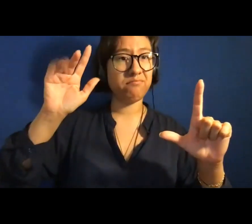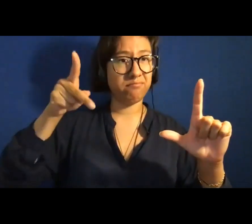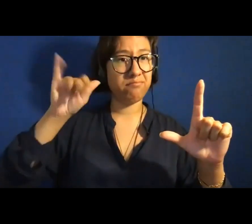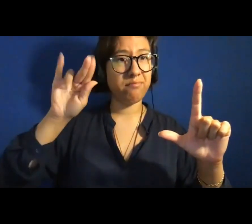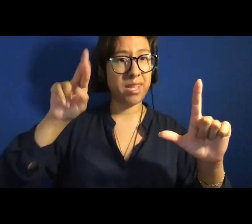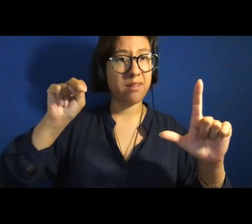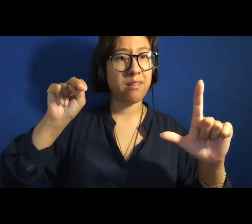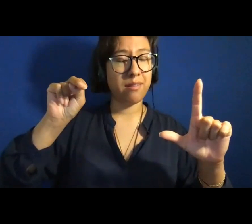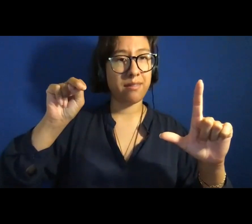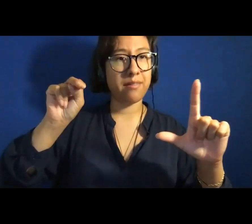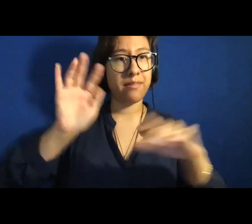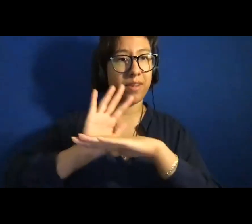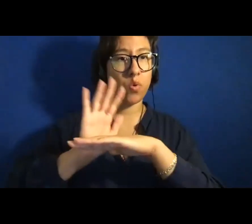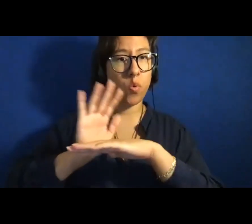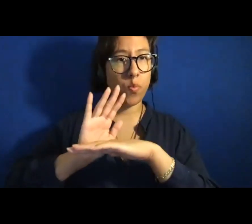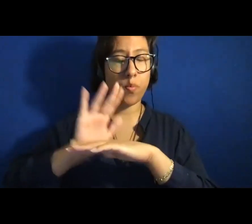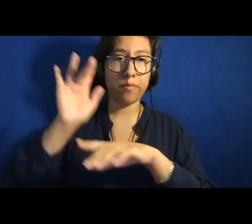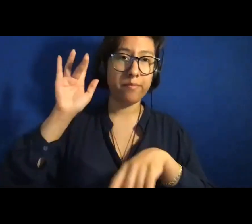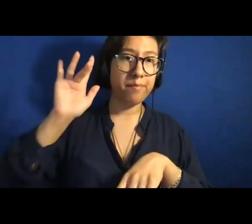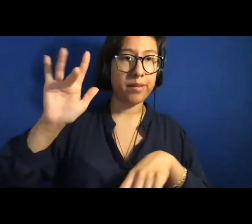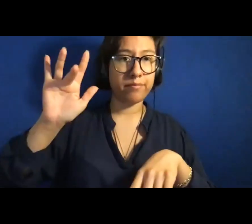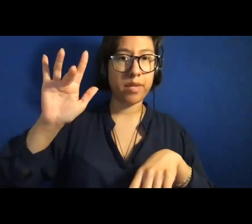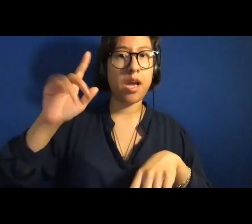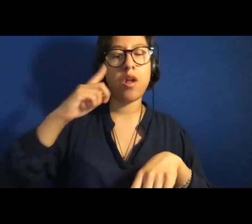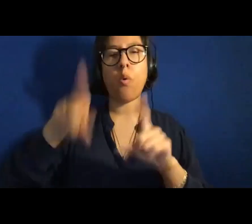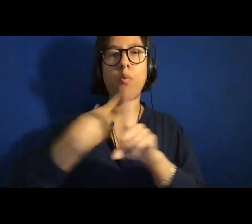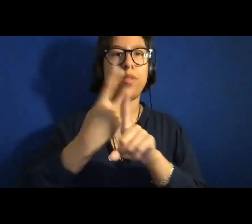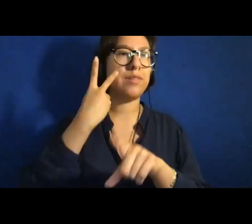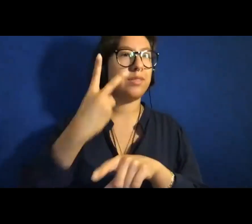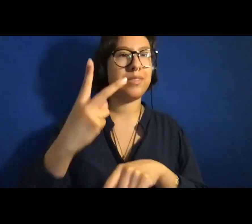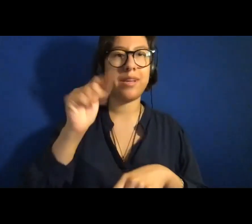Select pin video, and then you'll see just theirs.